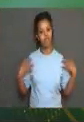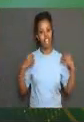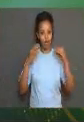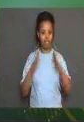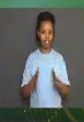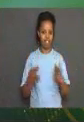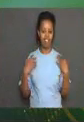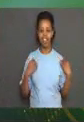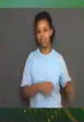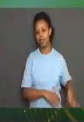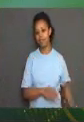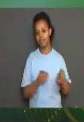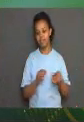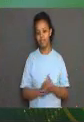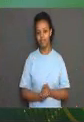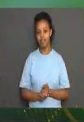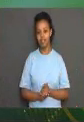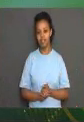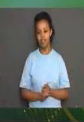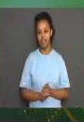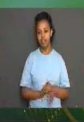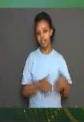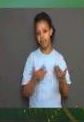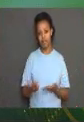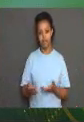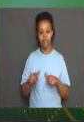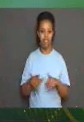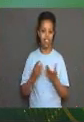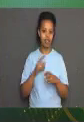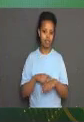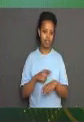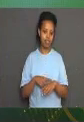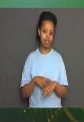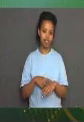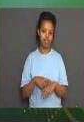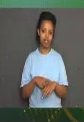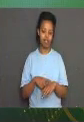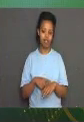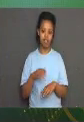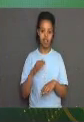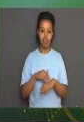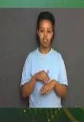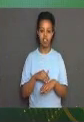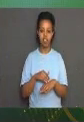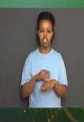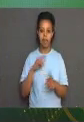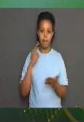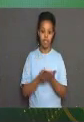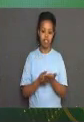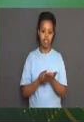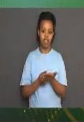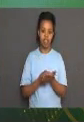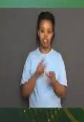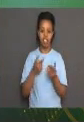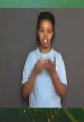Hello, teacher. Hello, students. Welcome to today's lesson on evidence of